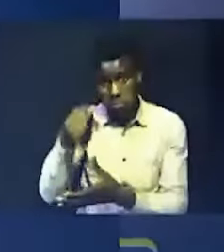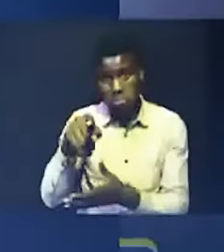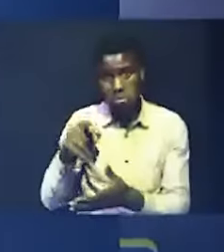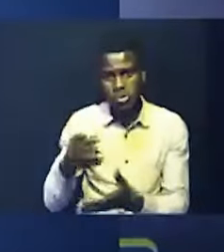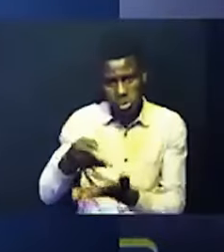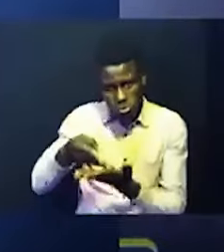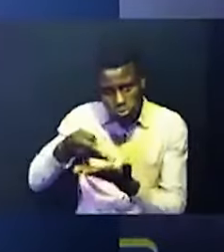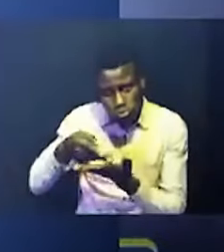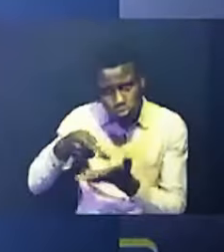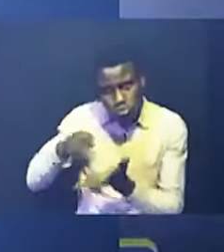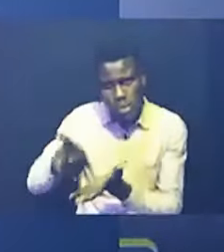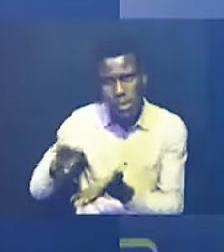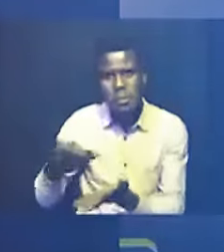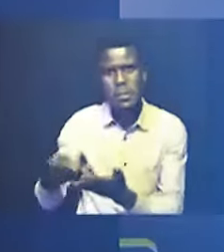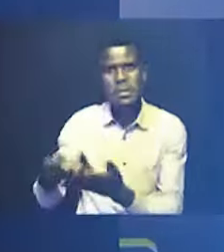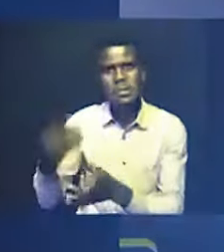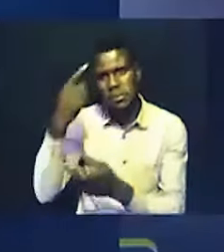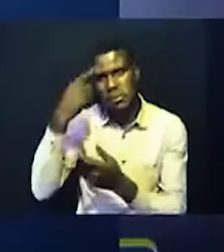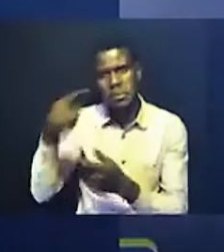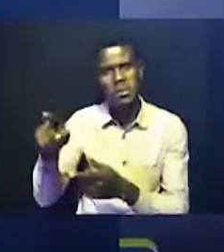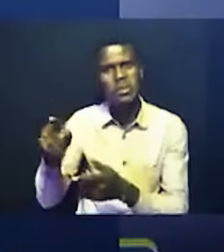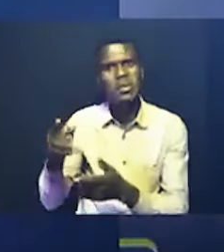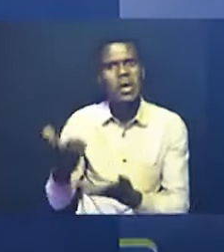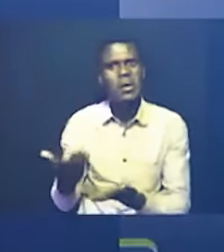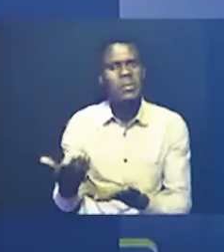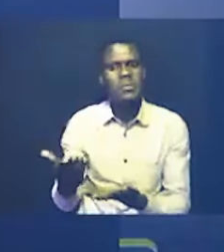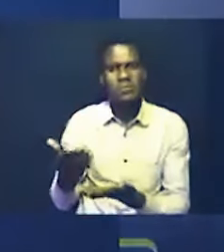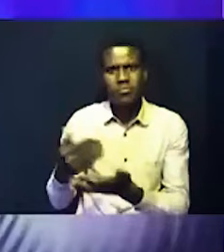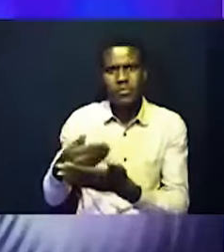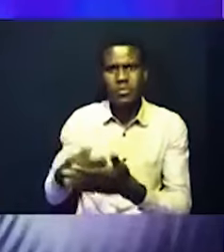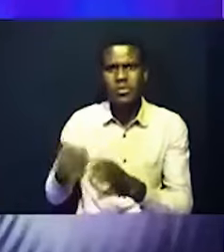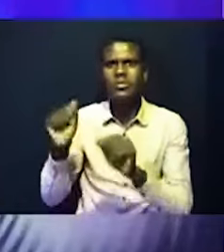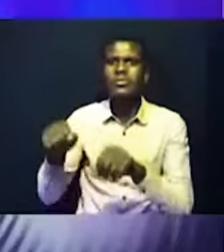somebody before you can collect your own